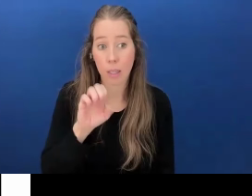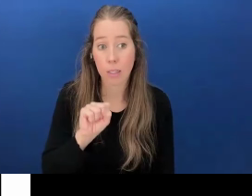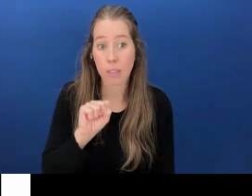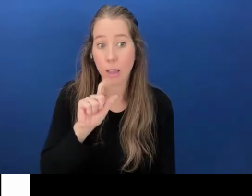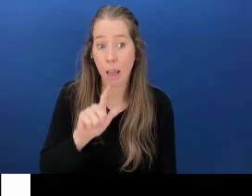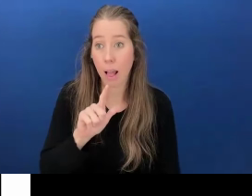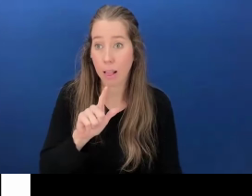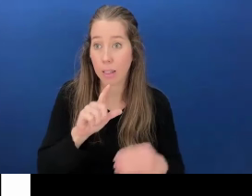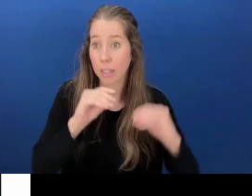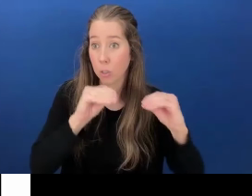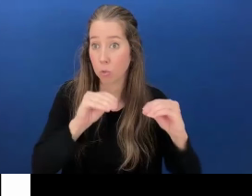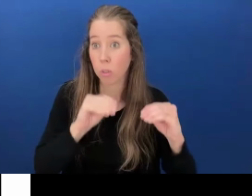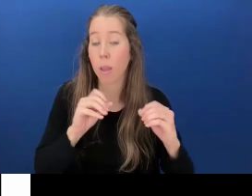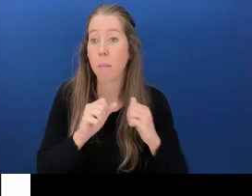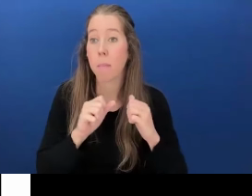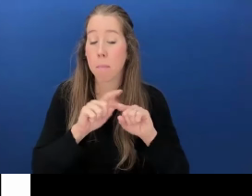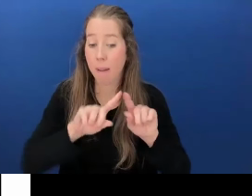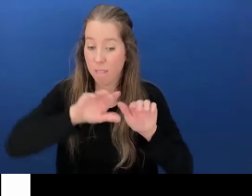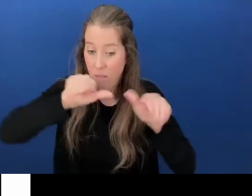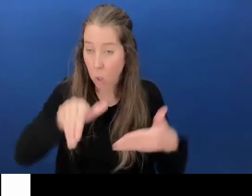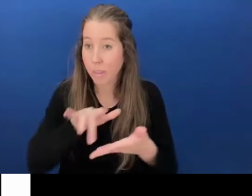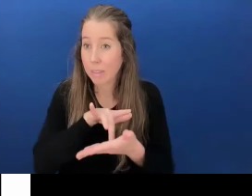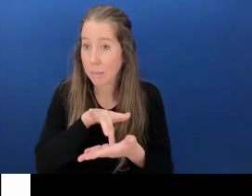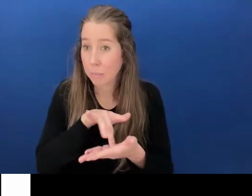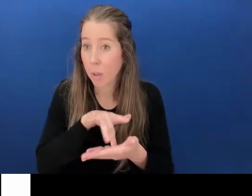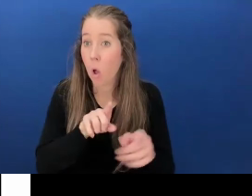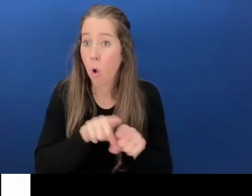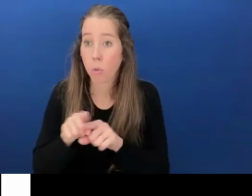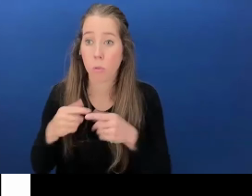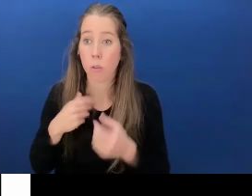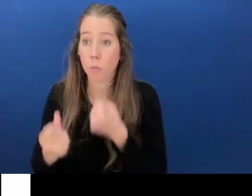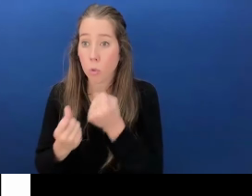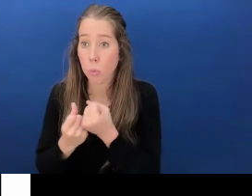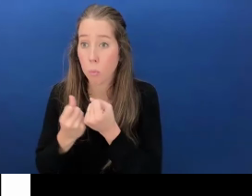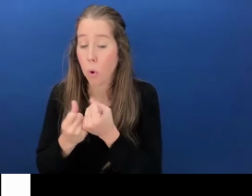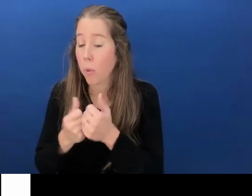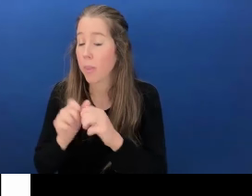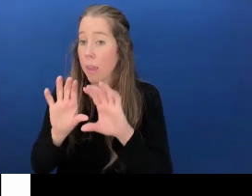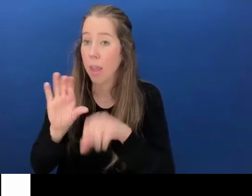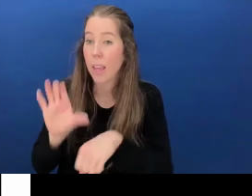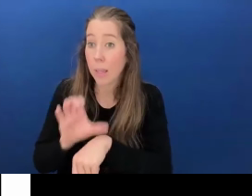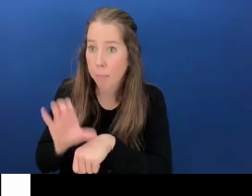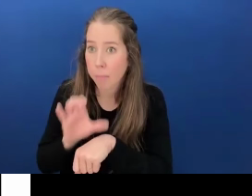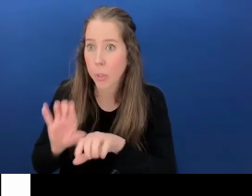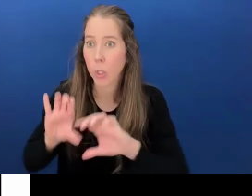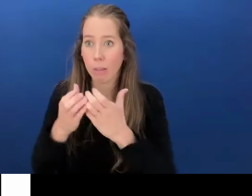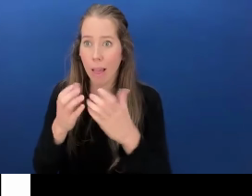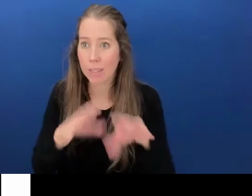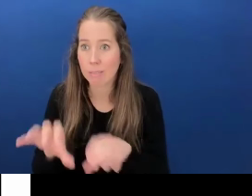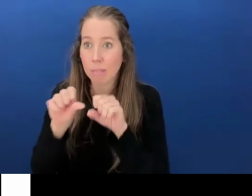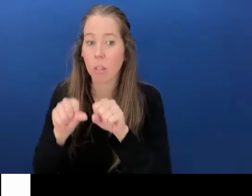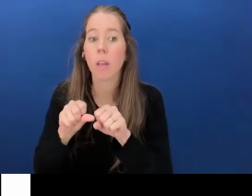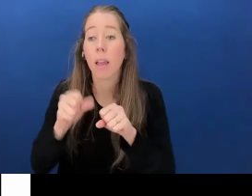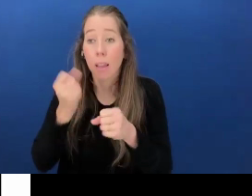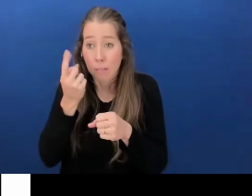with a medical focus. They're getting support in taking their computer class. These students are obviously all going together through